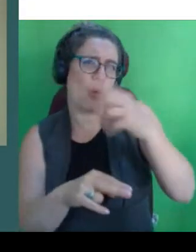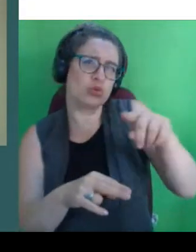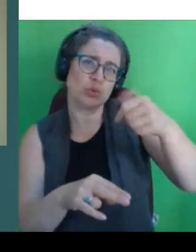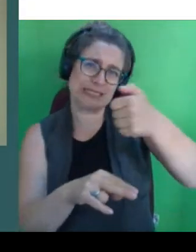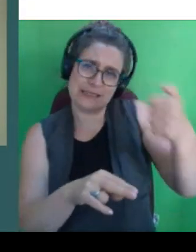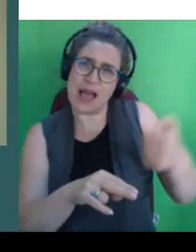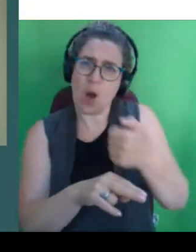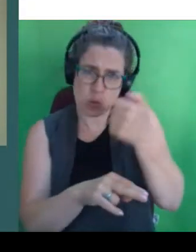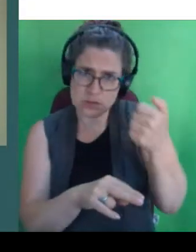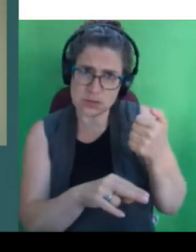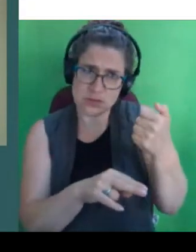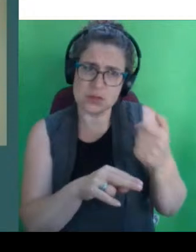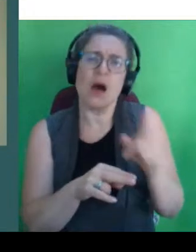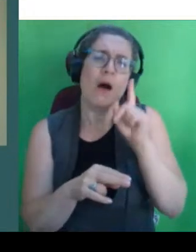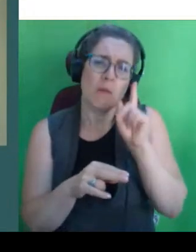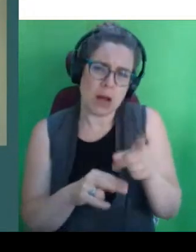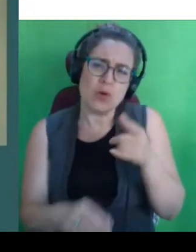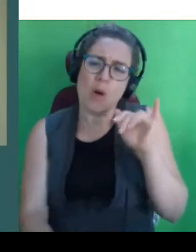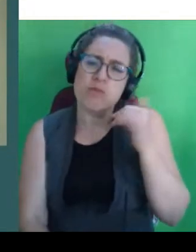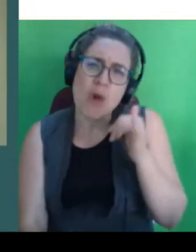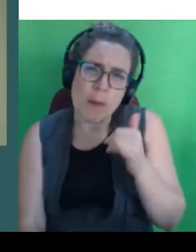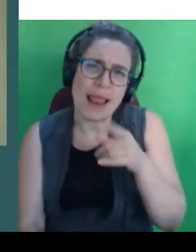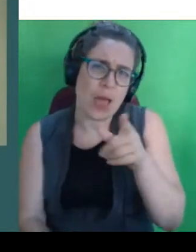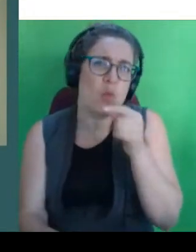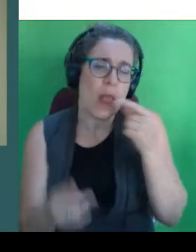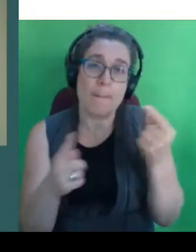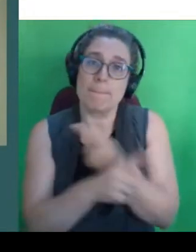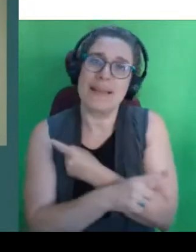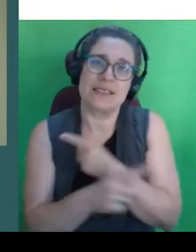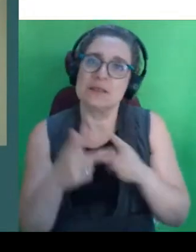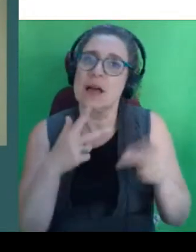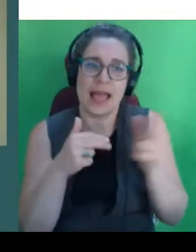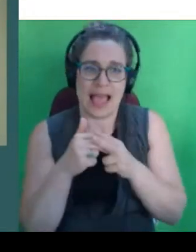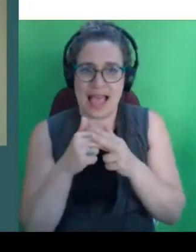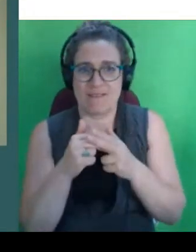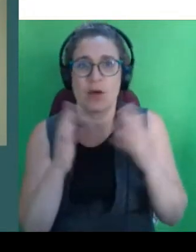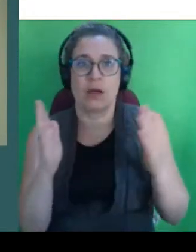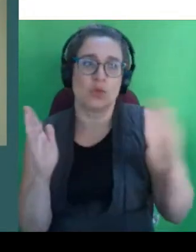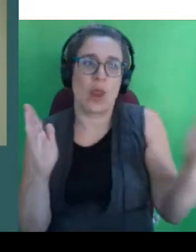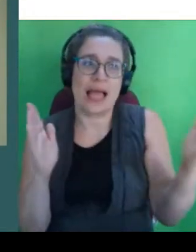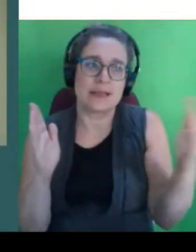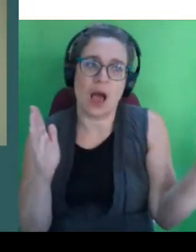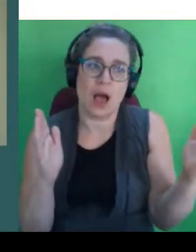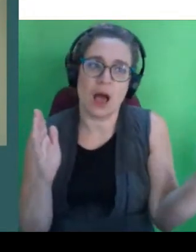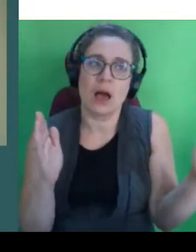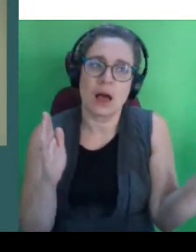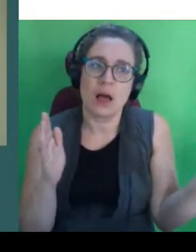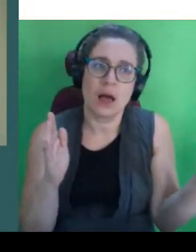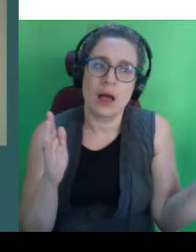but you're more likely to miss it if you're doing it later on.